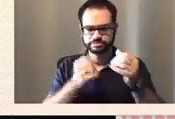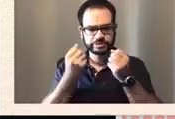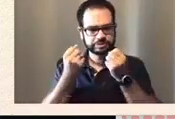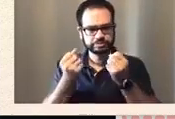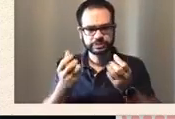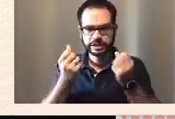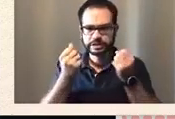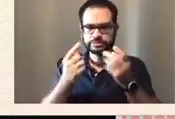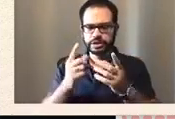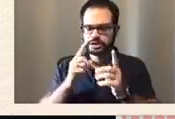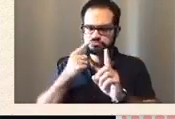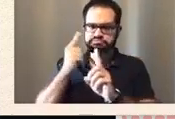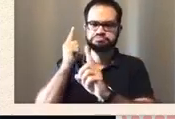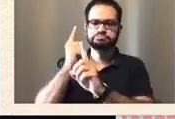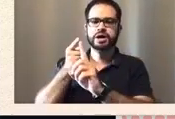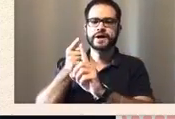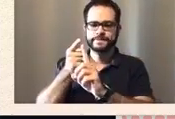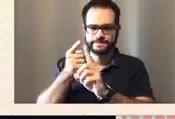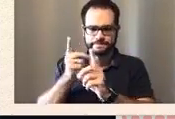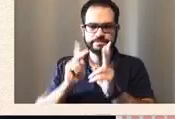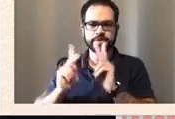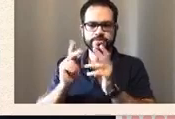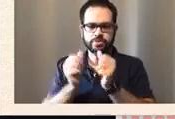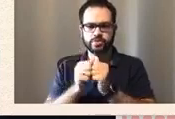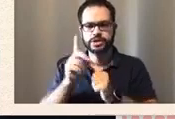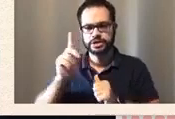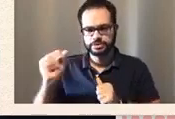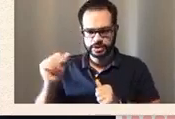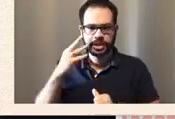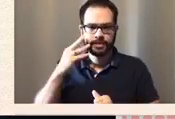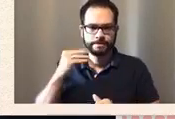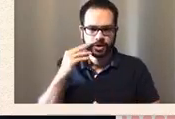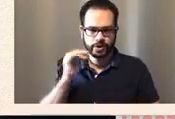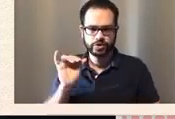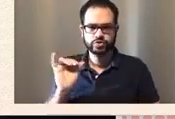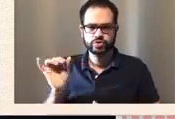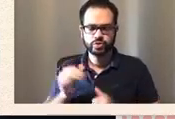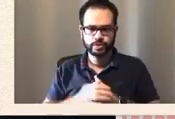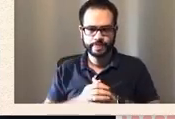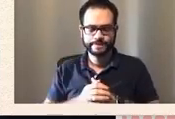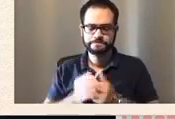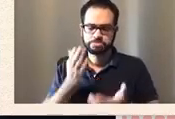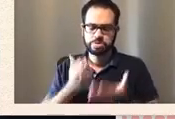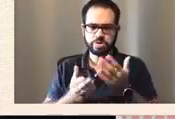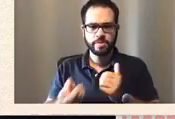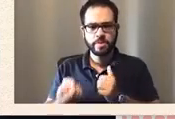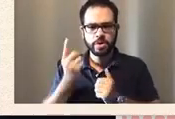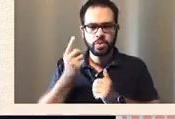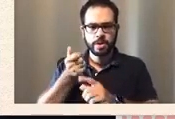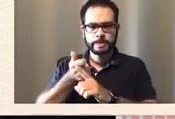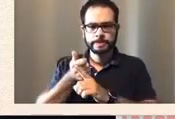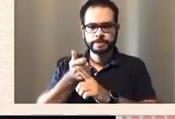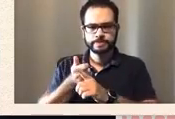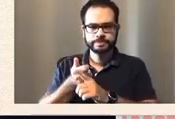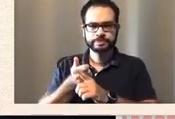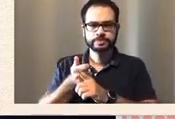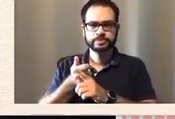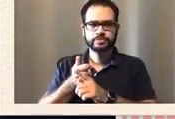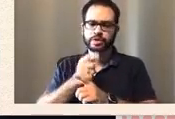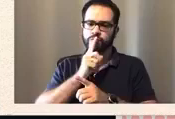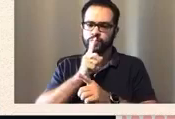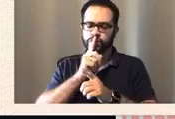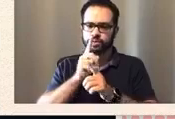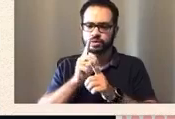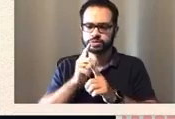milestones that people with disabilities go through. And probably one of those milestones that is very significant to people